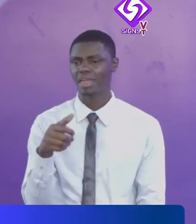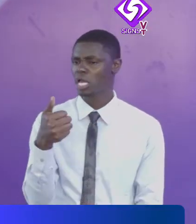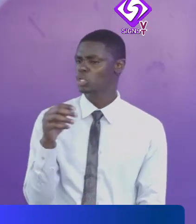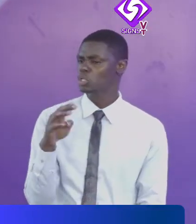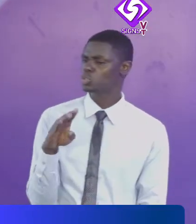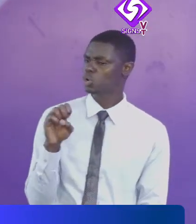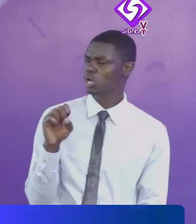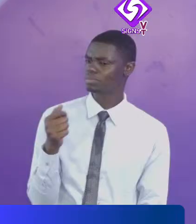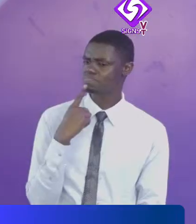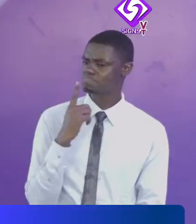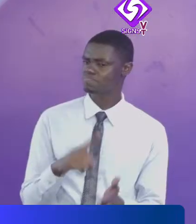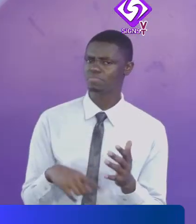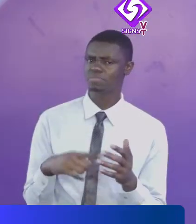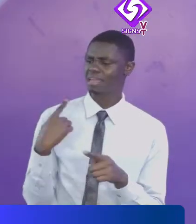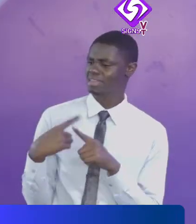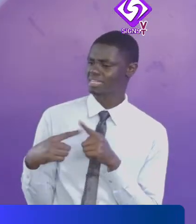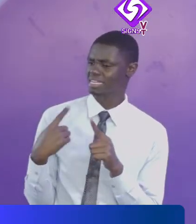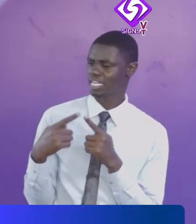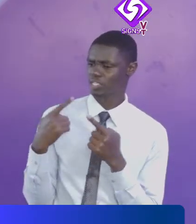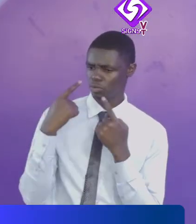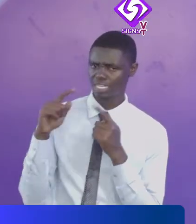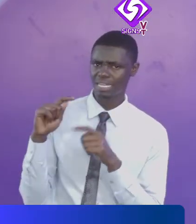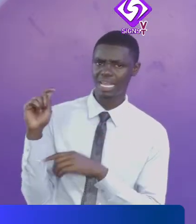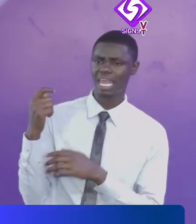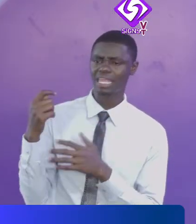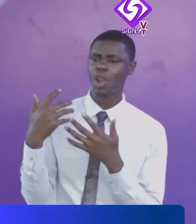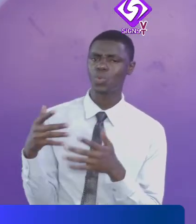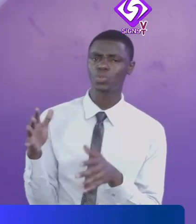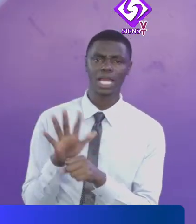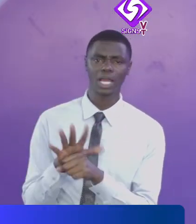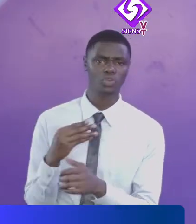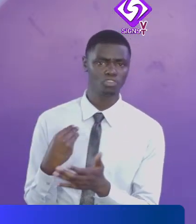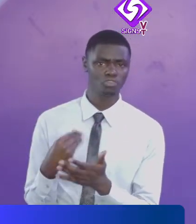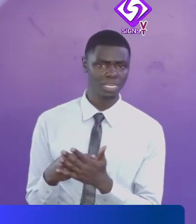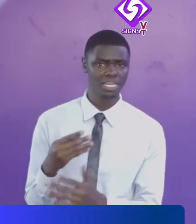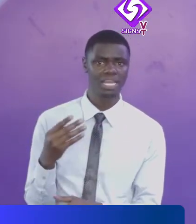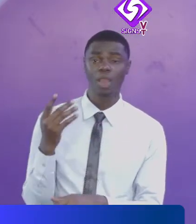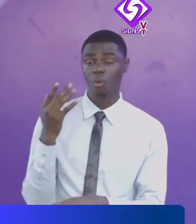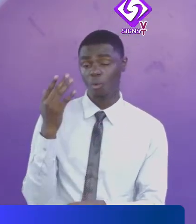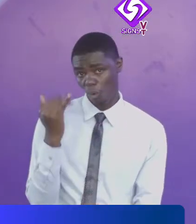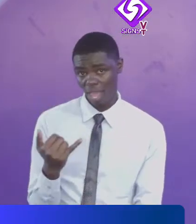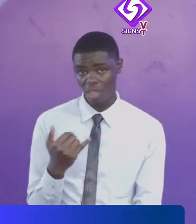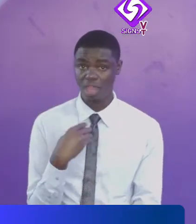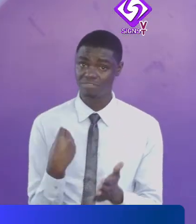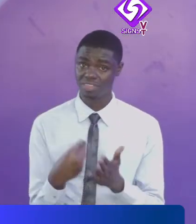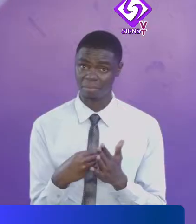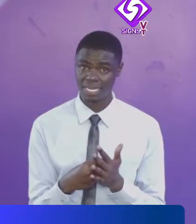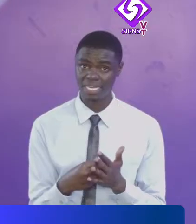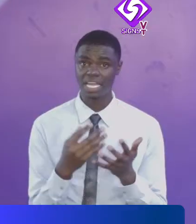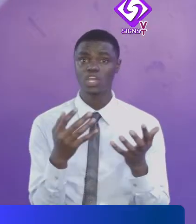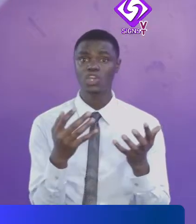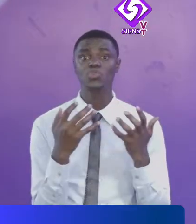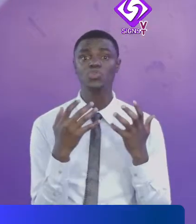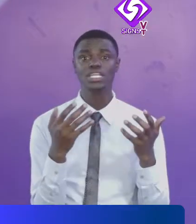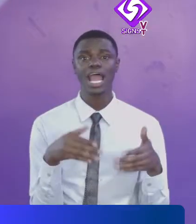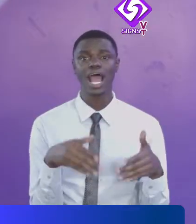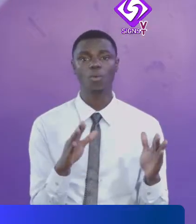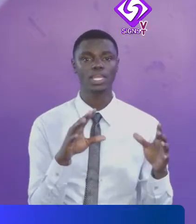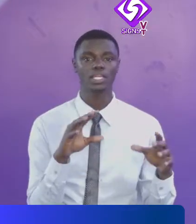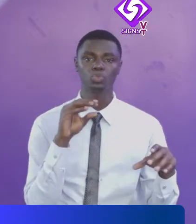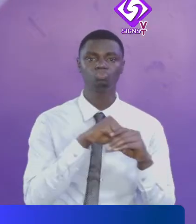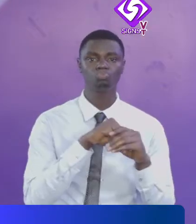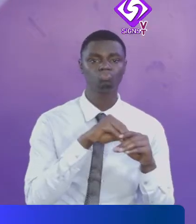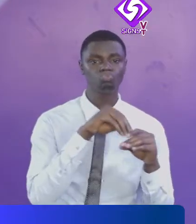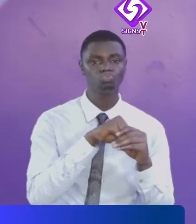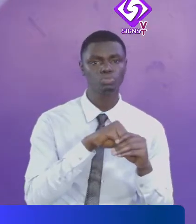over the last couple of years, we have also seen Kenyans lose a lot of money. Why? Because you now have the money, you need a way to allocate it. You need to